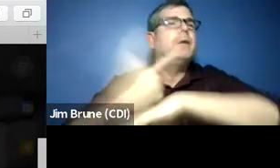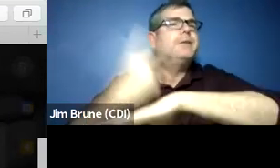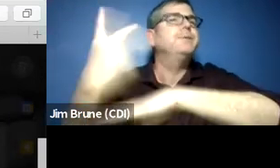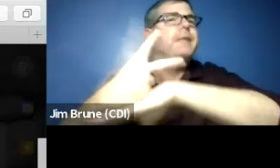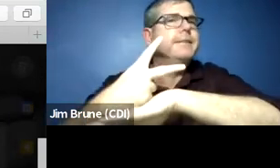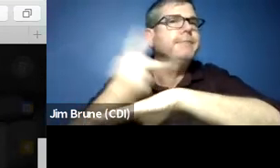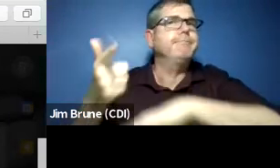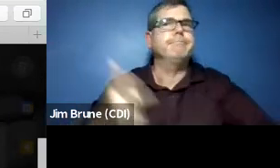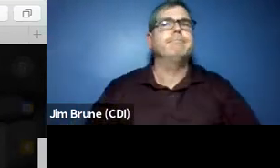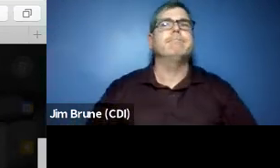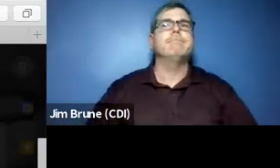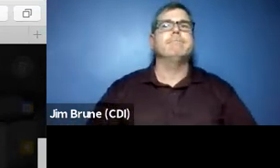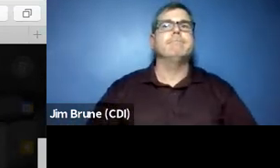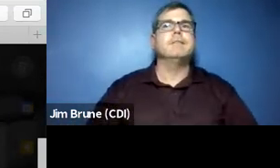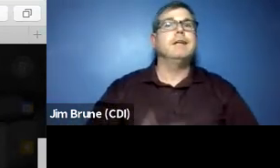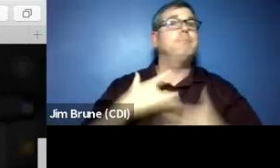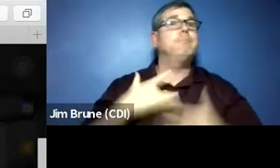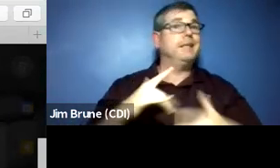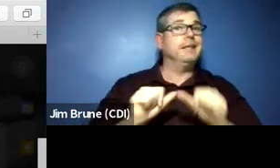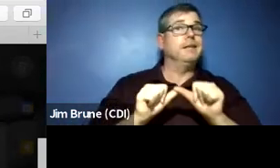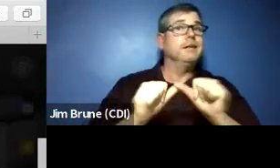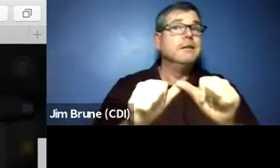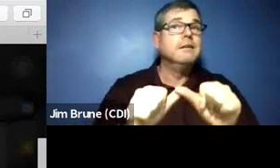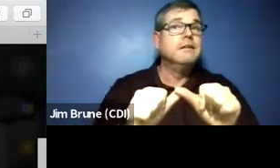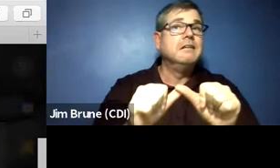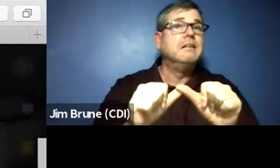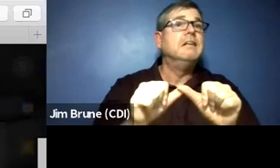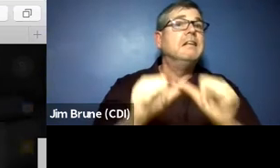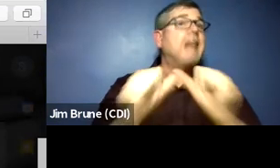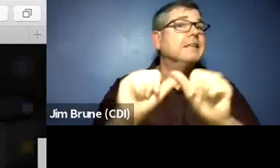of time that the symptoms last, is 1 day.